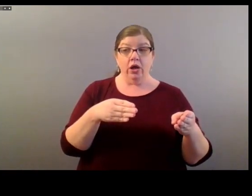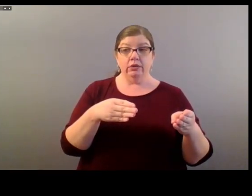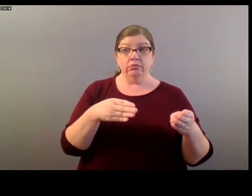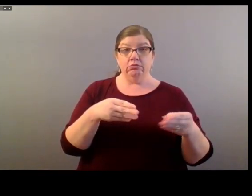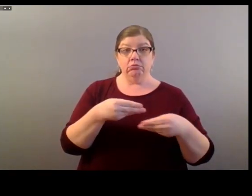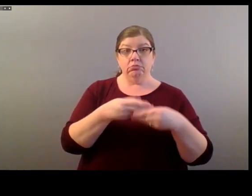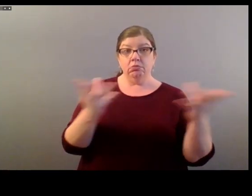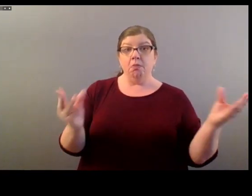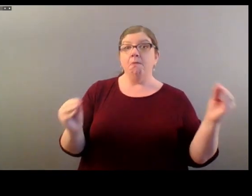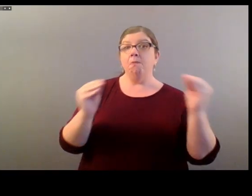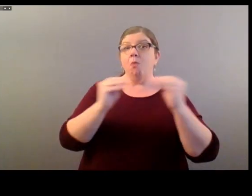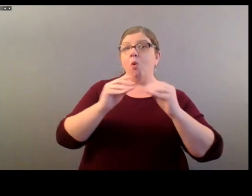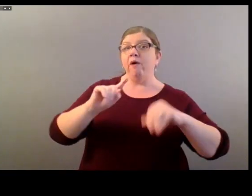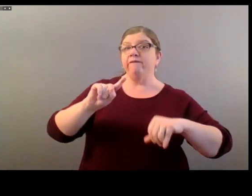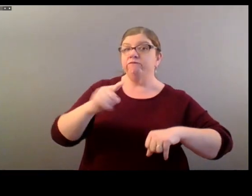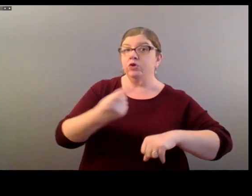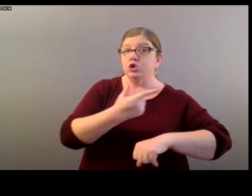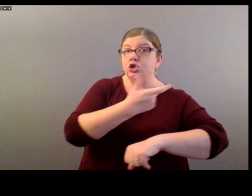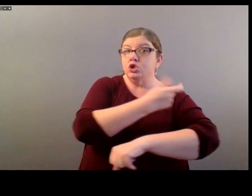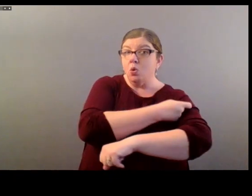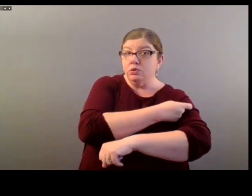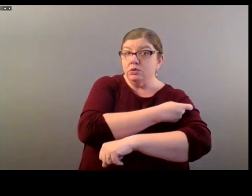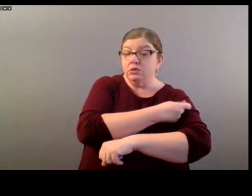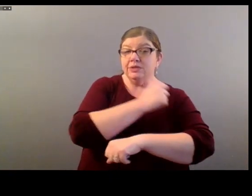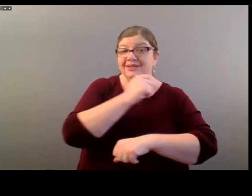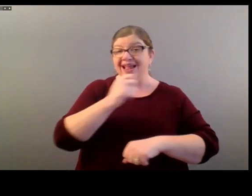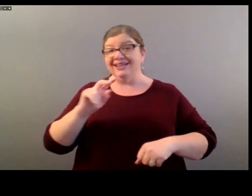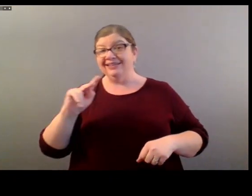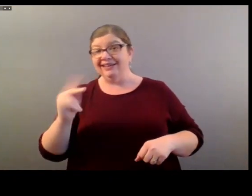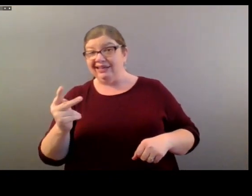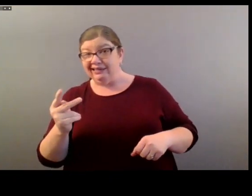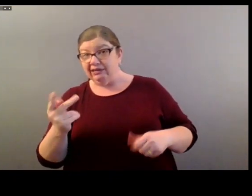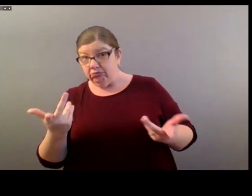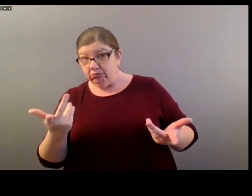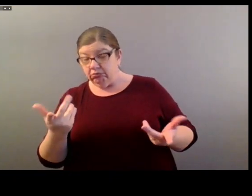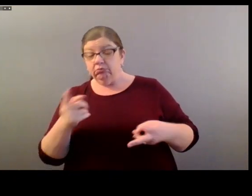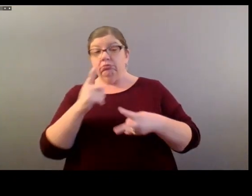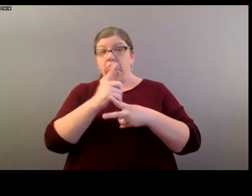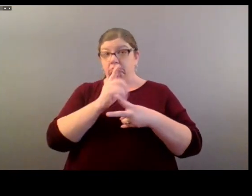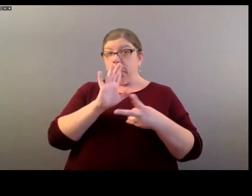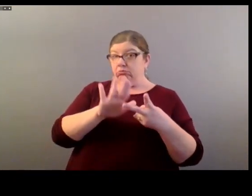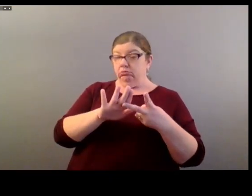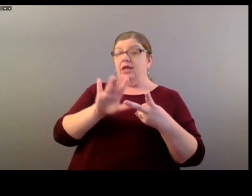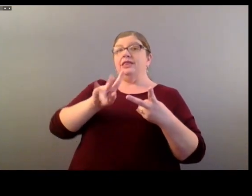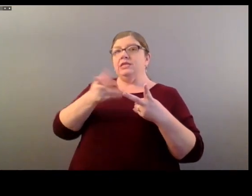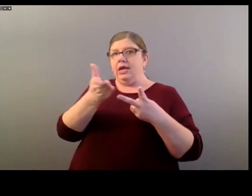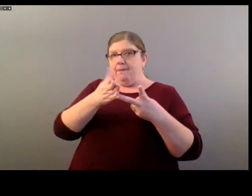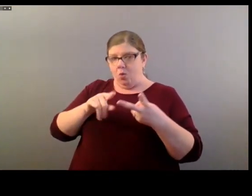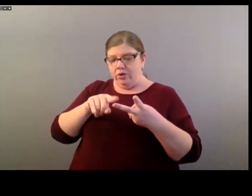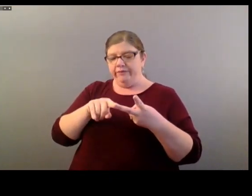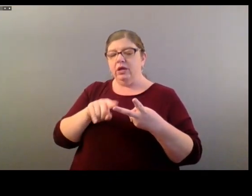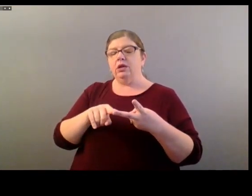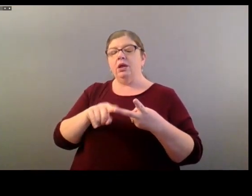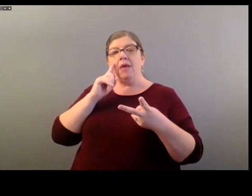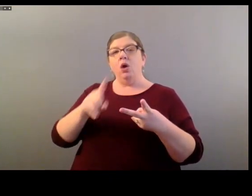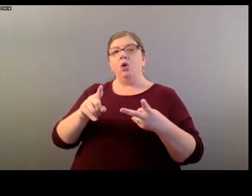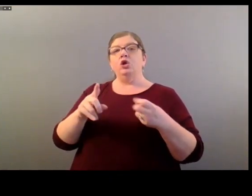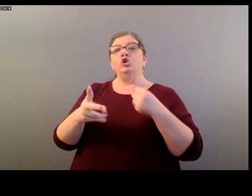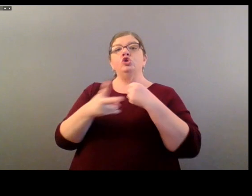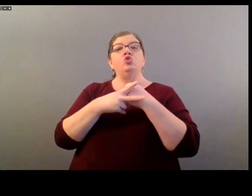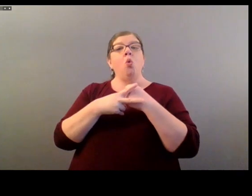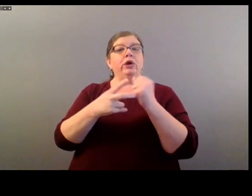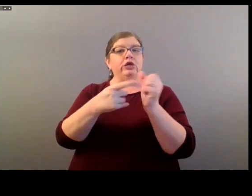administering more first doses instead of focusing on second doses? And then the second part to that question is about the storage